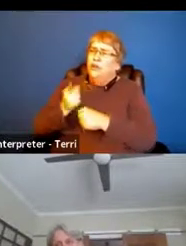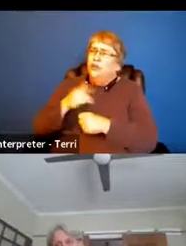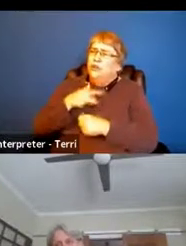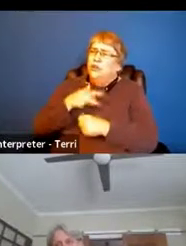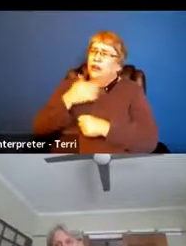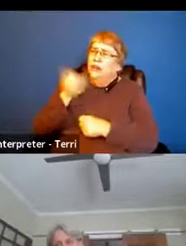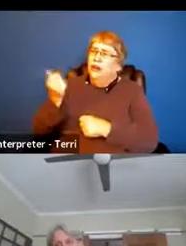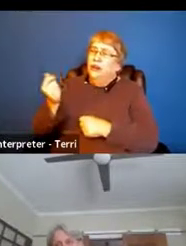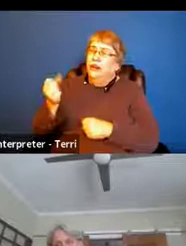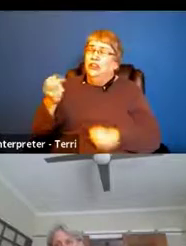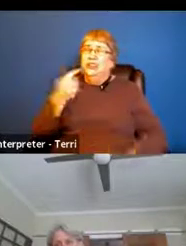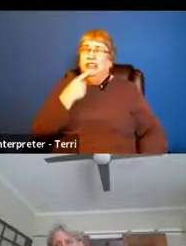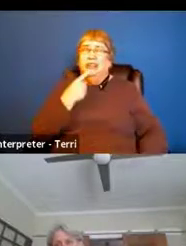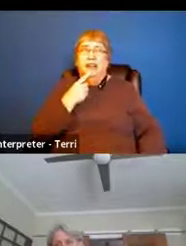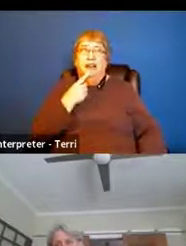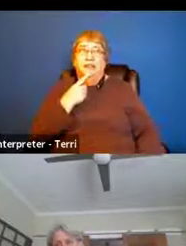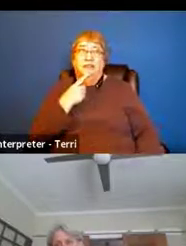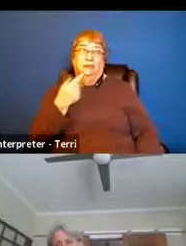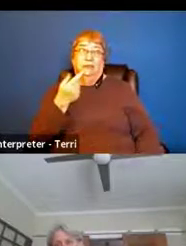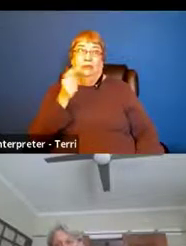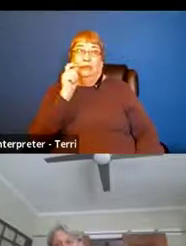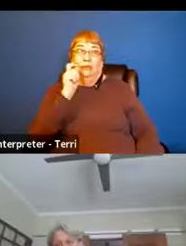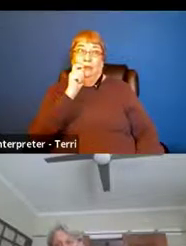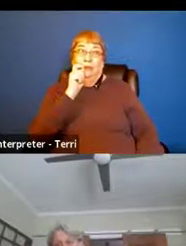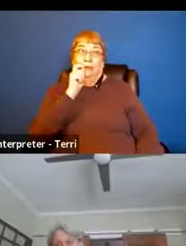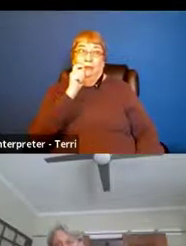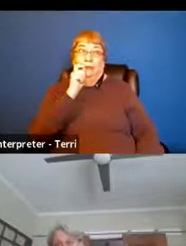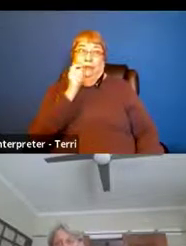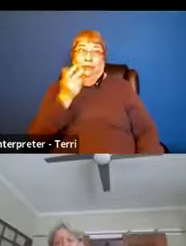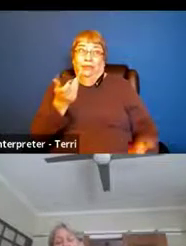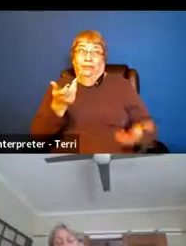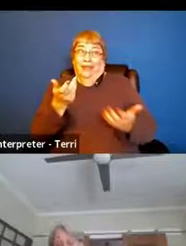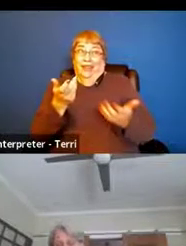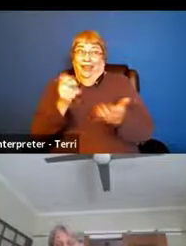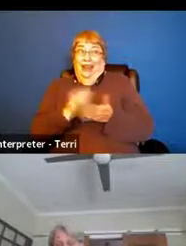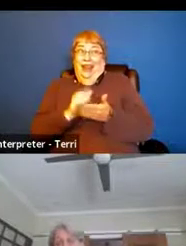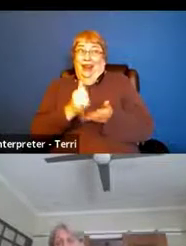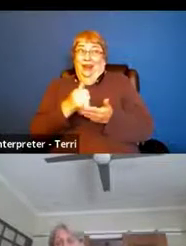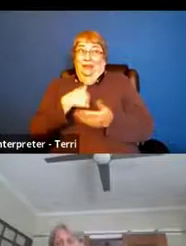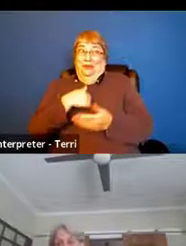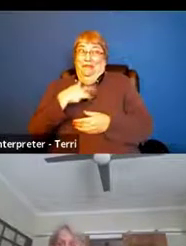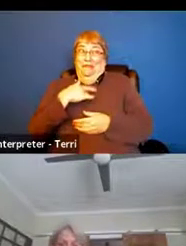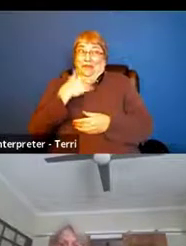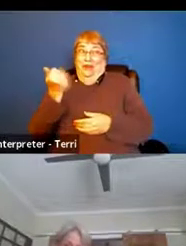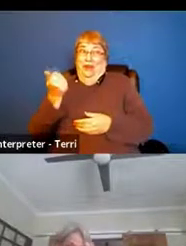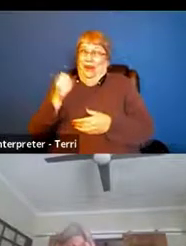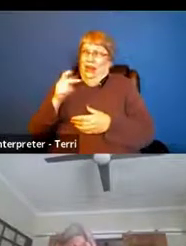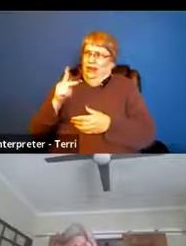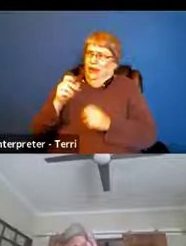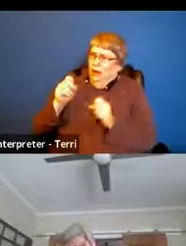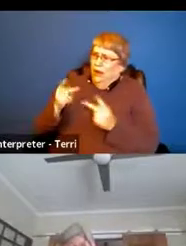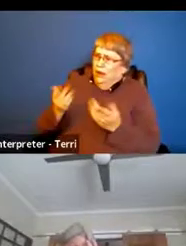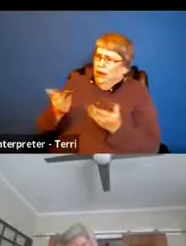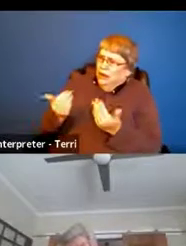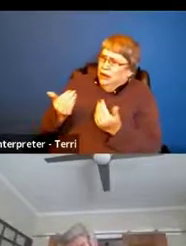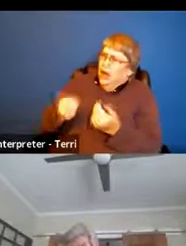honestly answered, smoking marijuana. That's one of her go-to coping mechanisms. And I said, okay, well, let's dig into that a little bit. What are some other things that you might be able